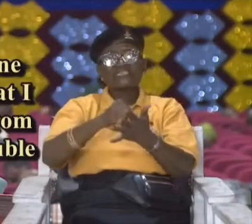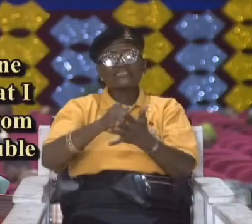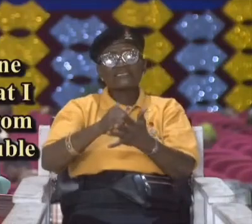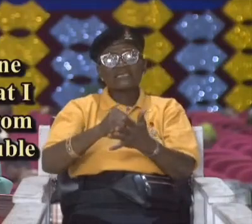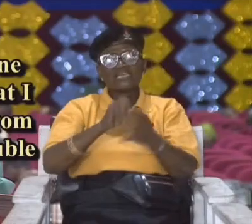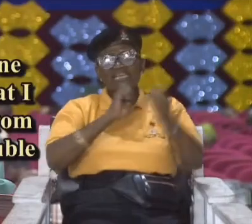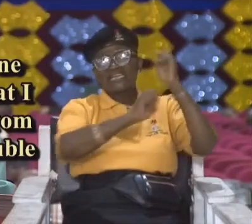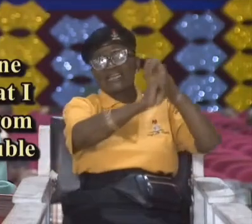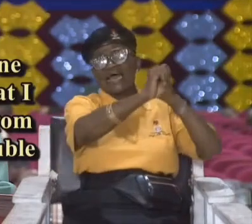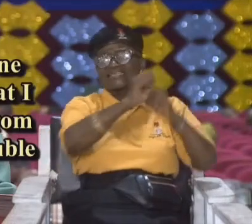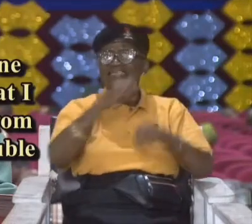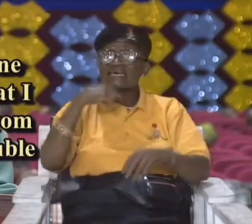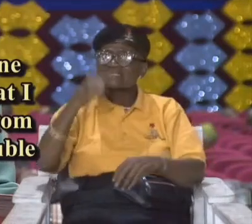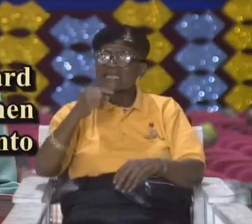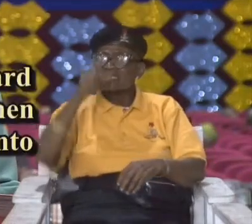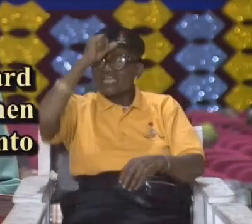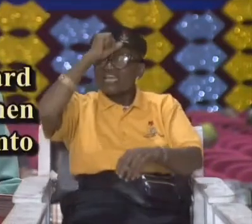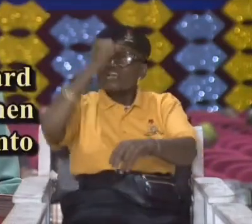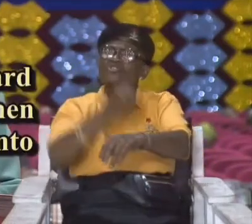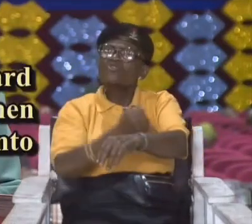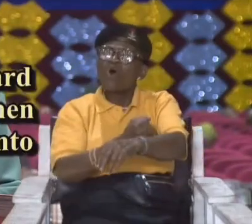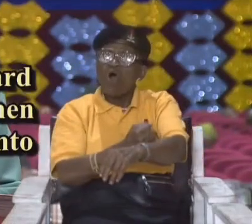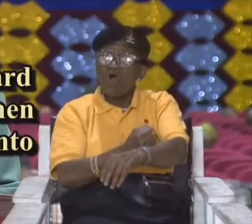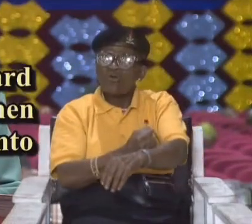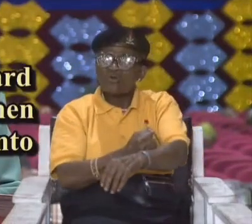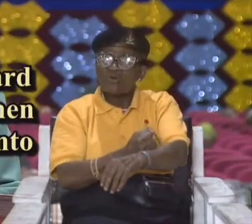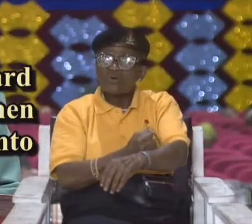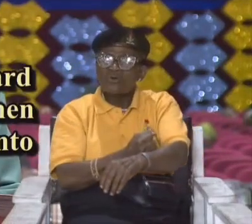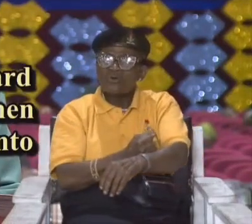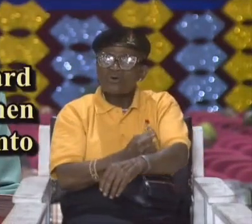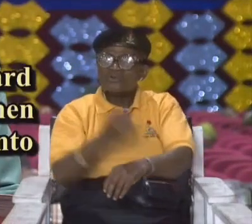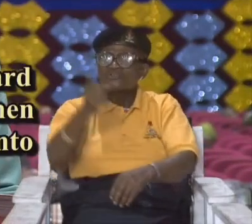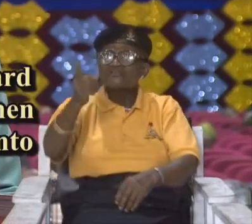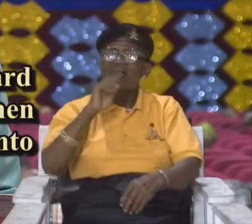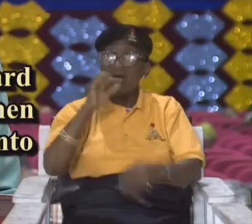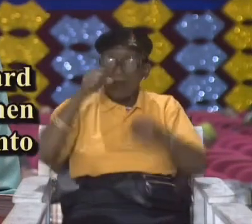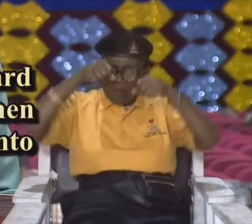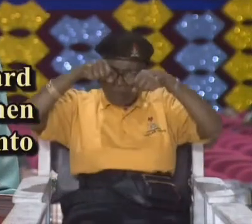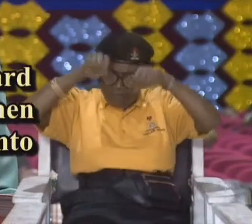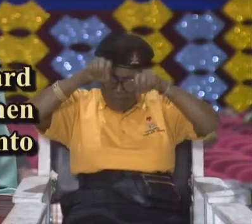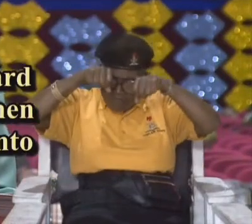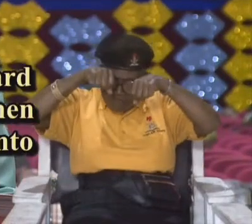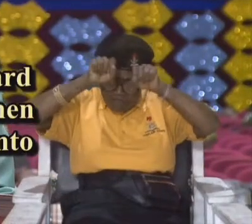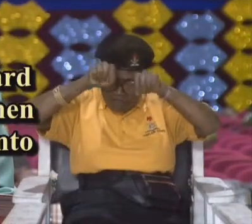Elijah said, Son, you are greedy.